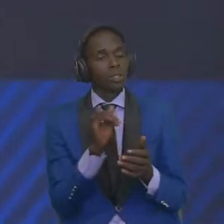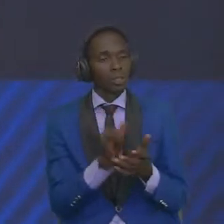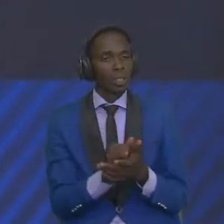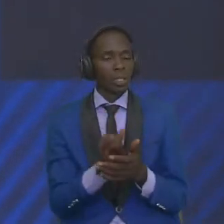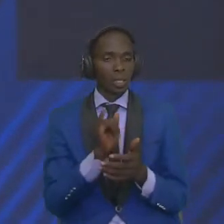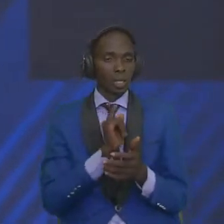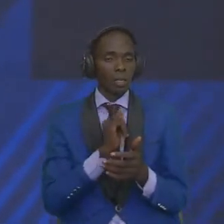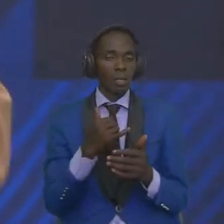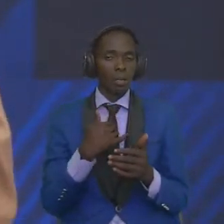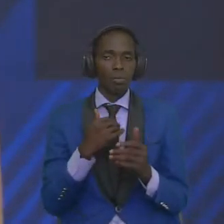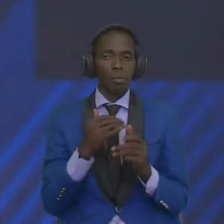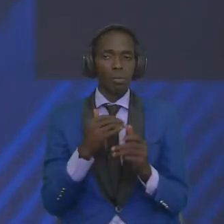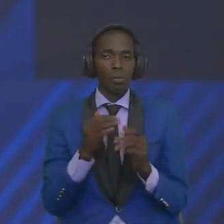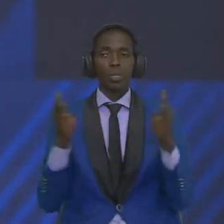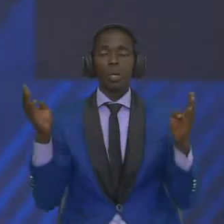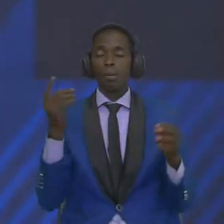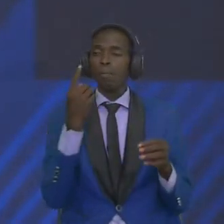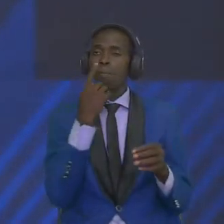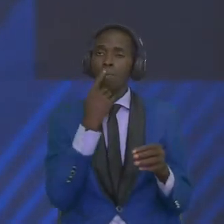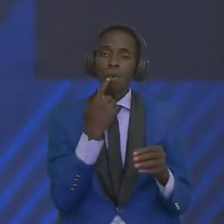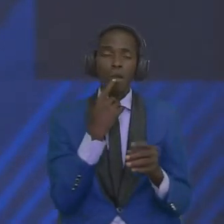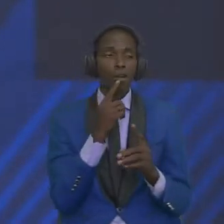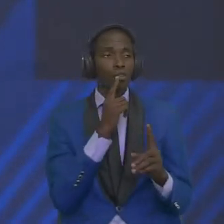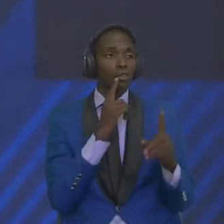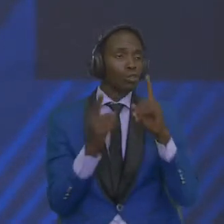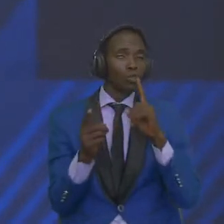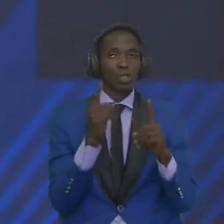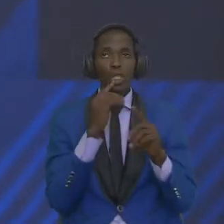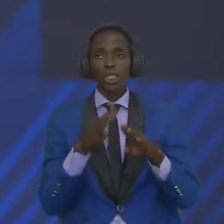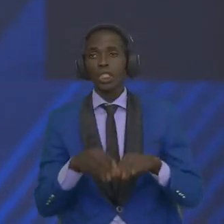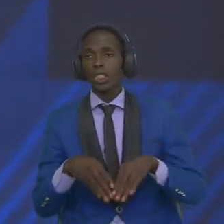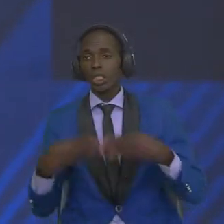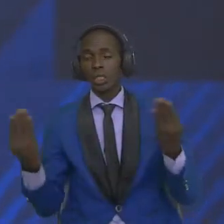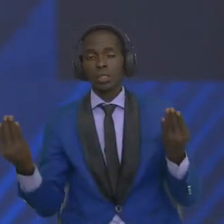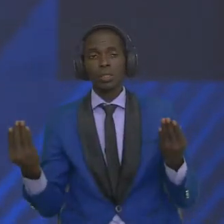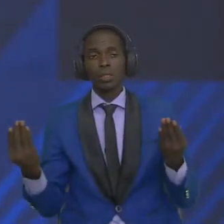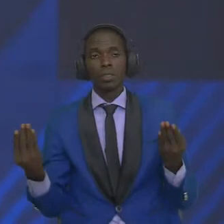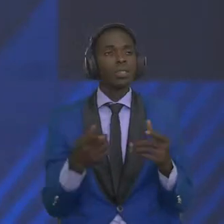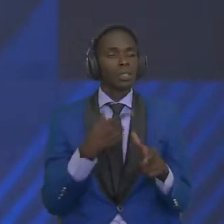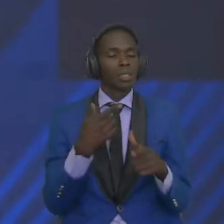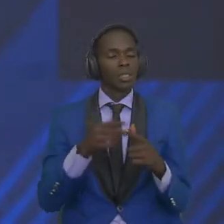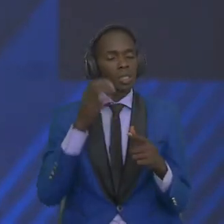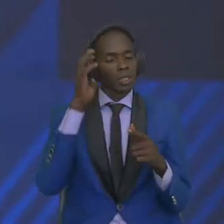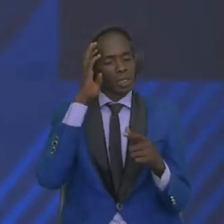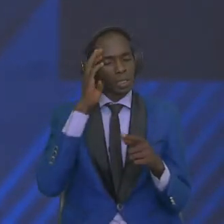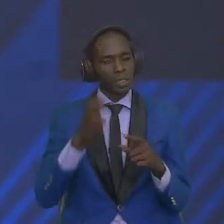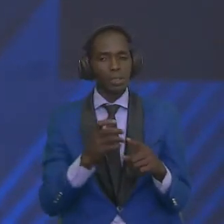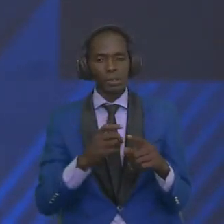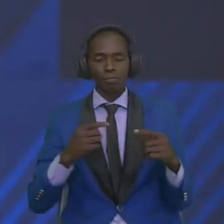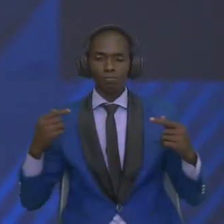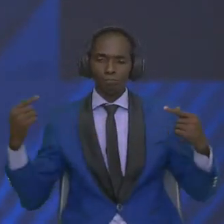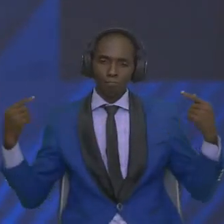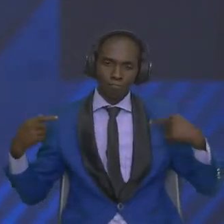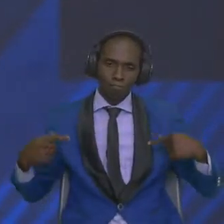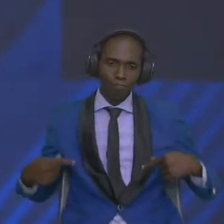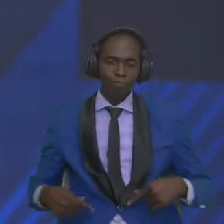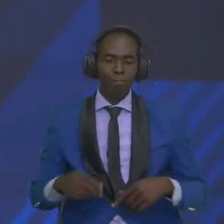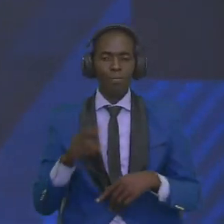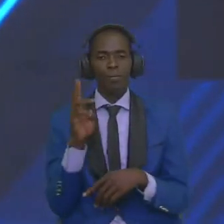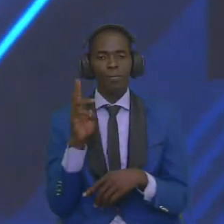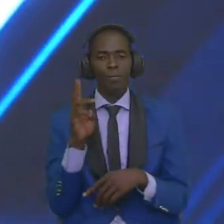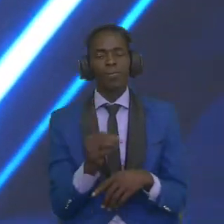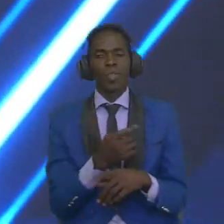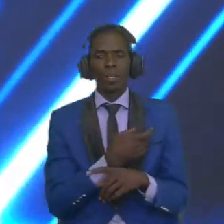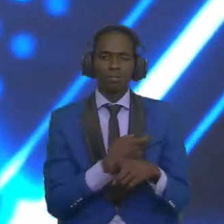you talk and talk and talk and you're going to give that revelation, he buffeted him. And it was terrible that Paul